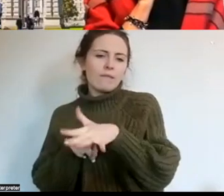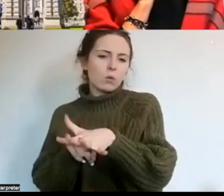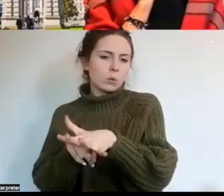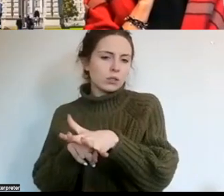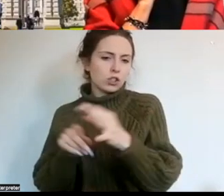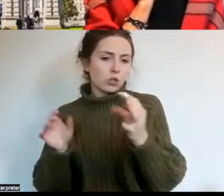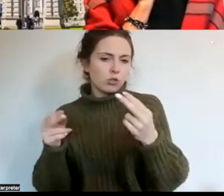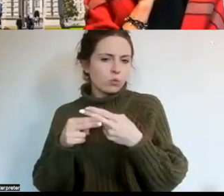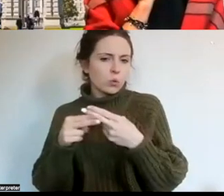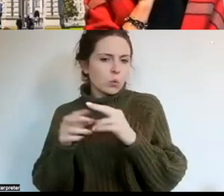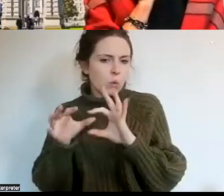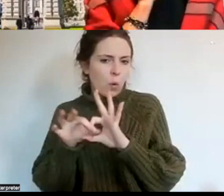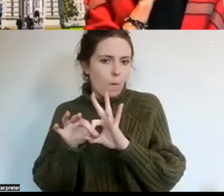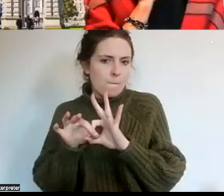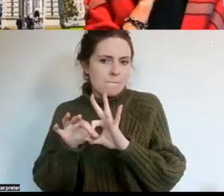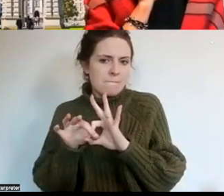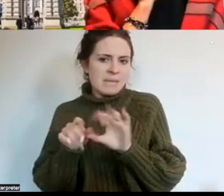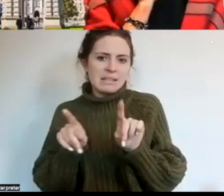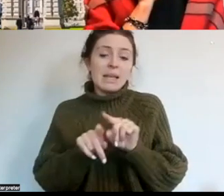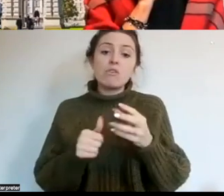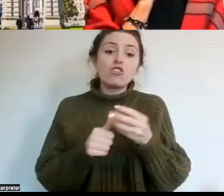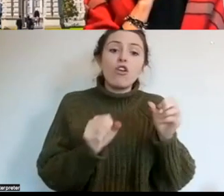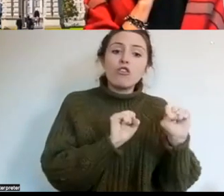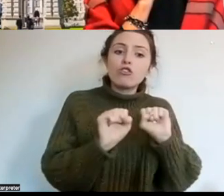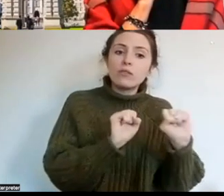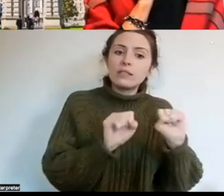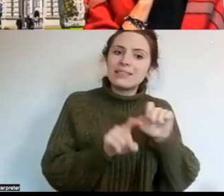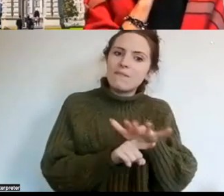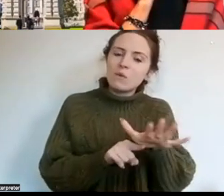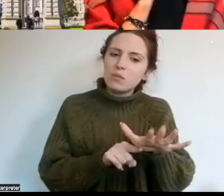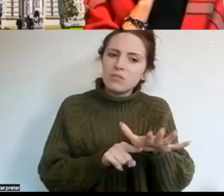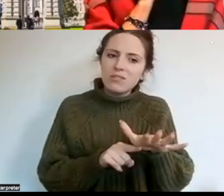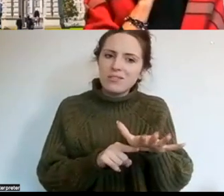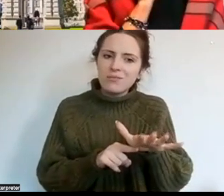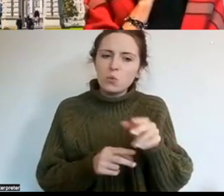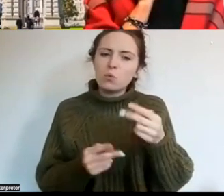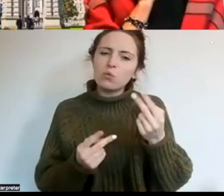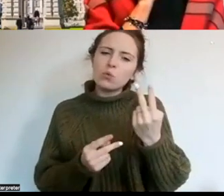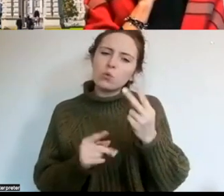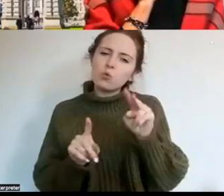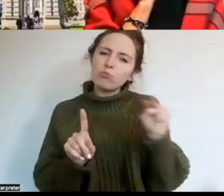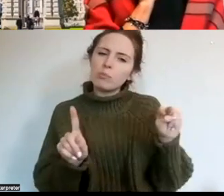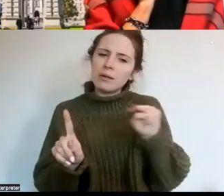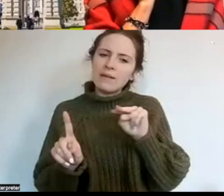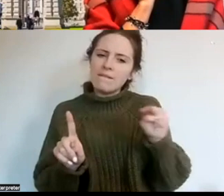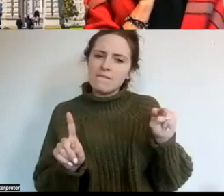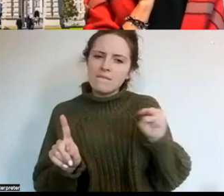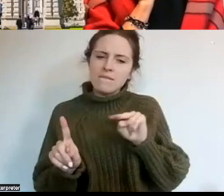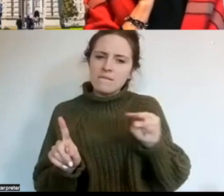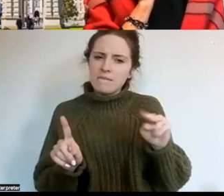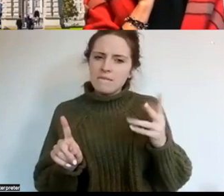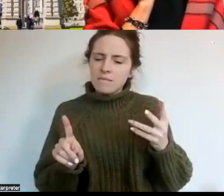to influence other generic services? But I think more than anything else, you know, that, you know,